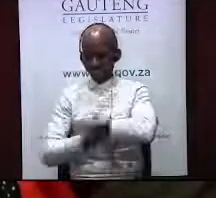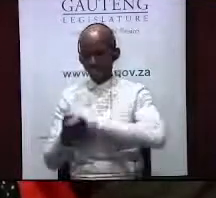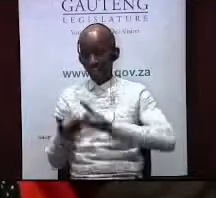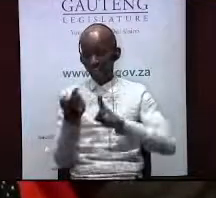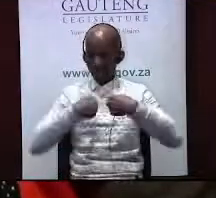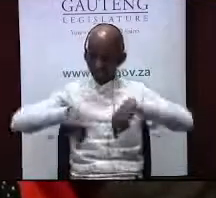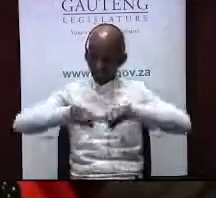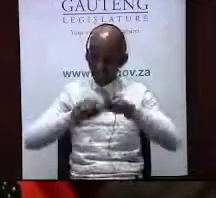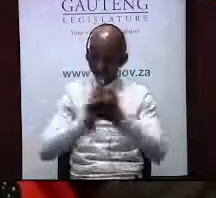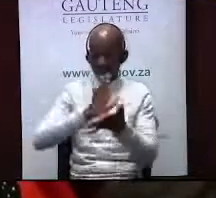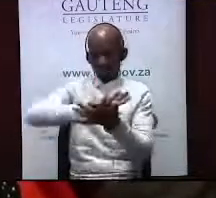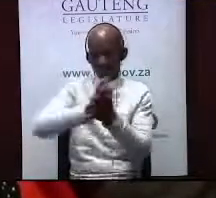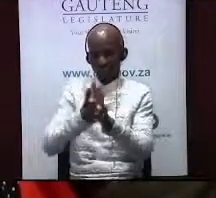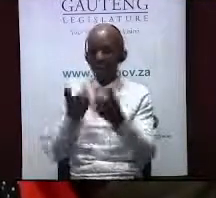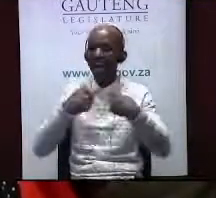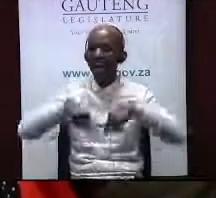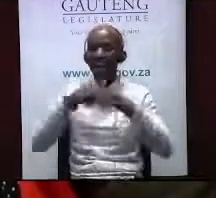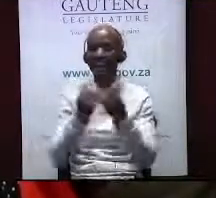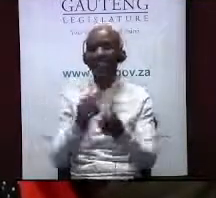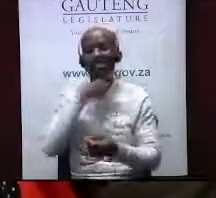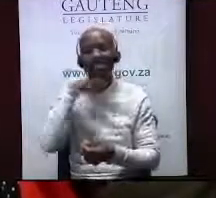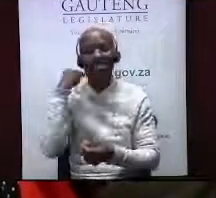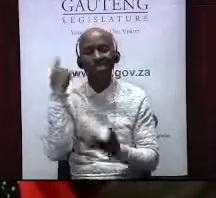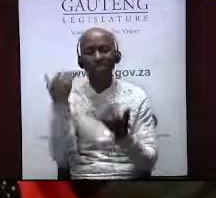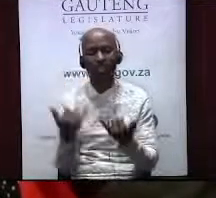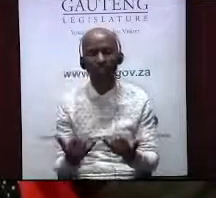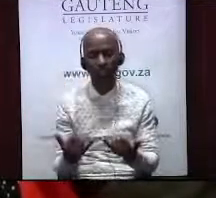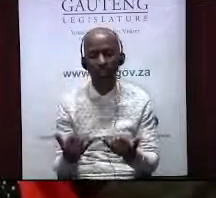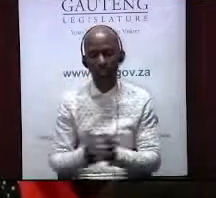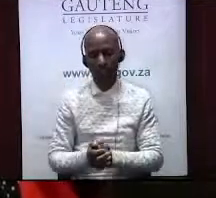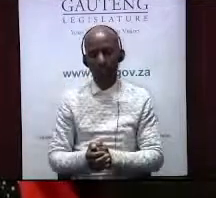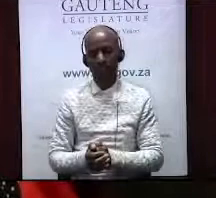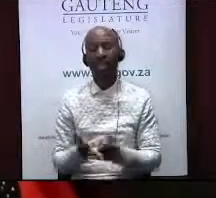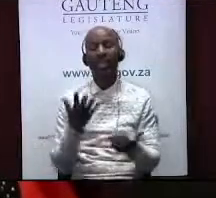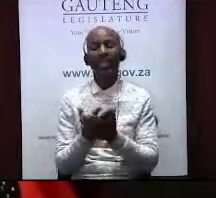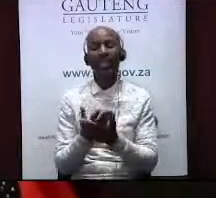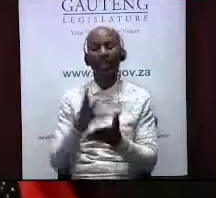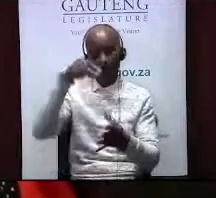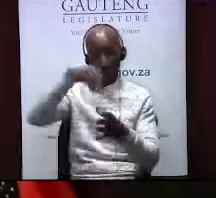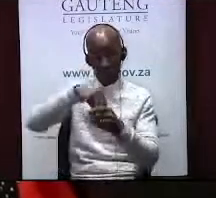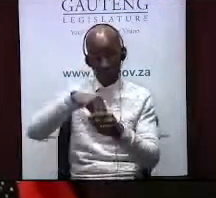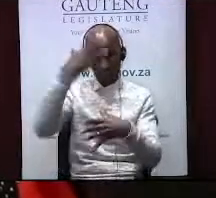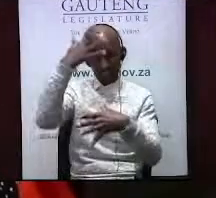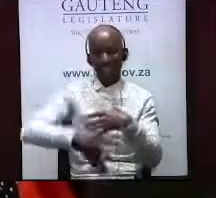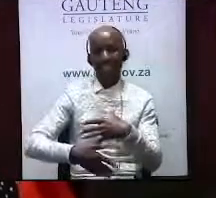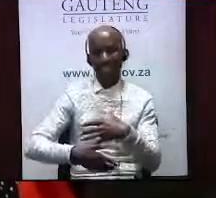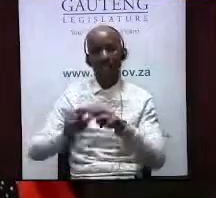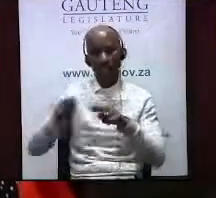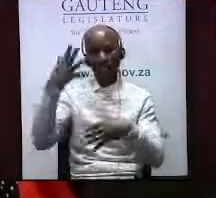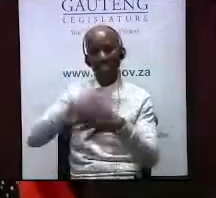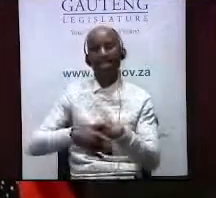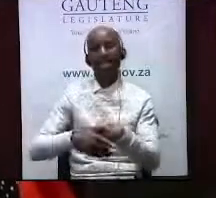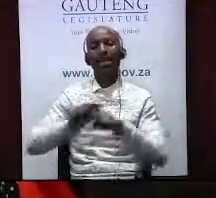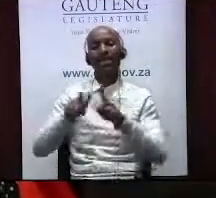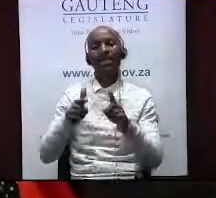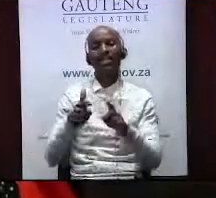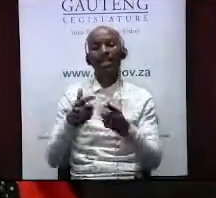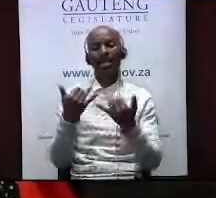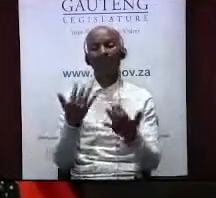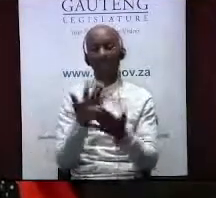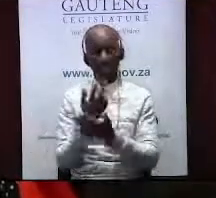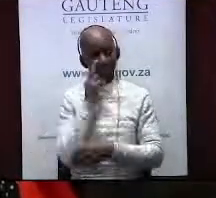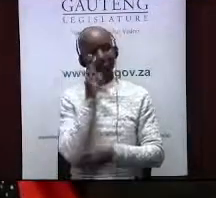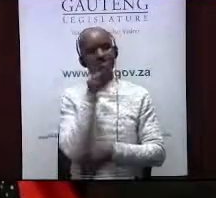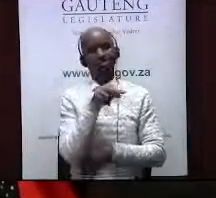us, destroying us, coming to kill us as well, we can put an end to it. Maybe we cannot put an end to it, but at least they can